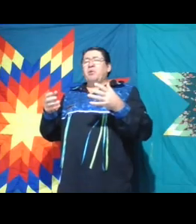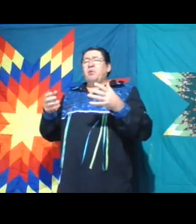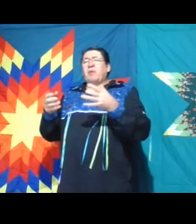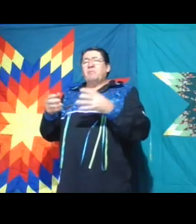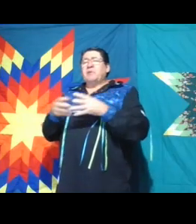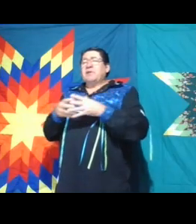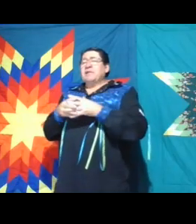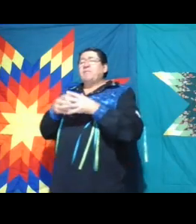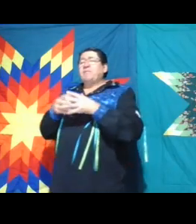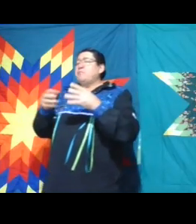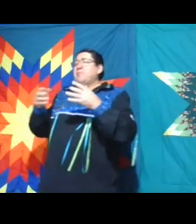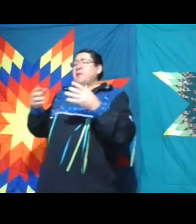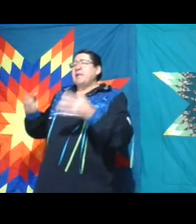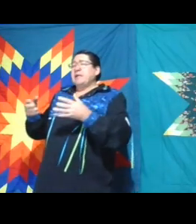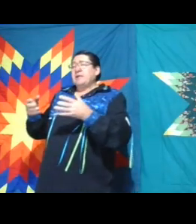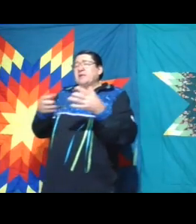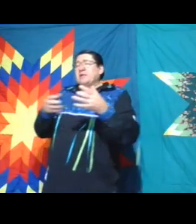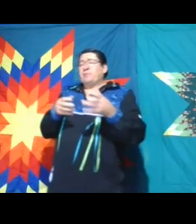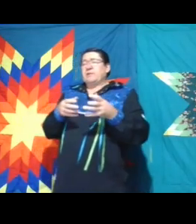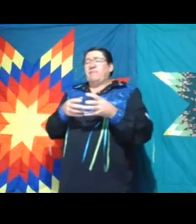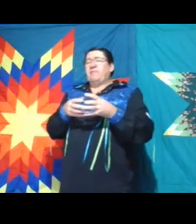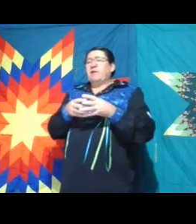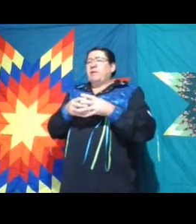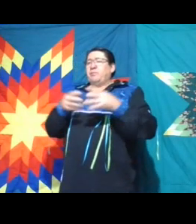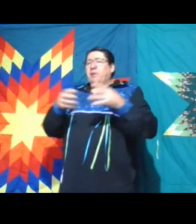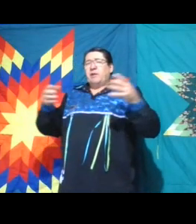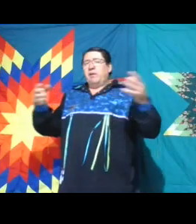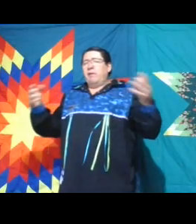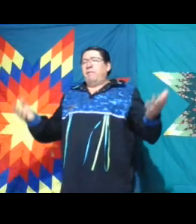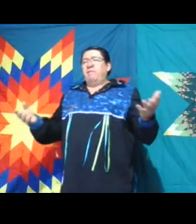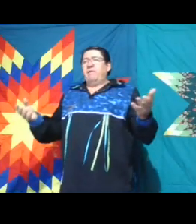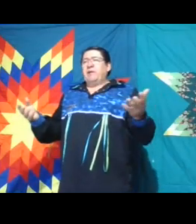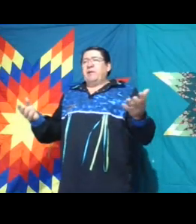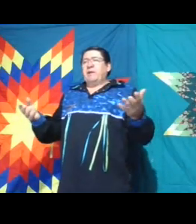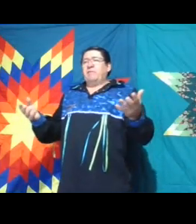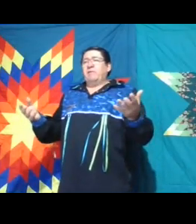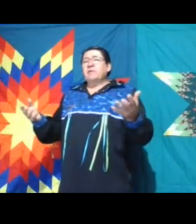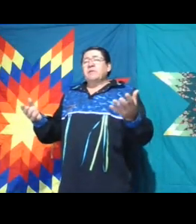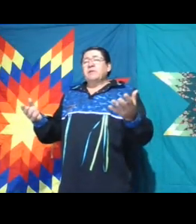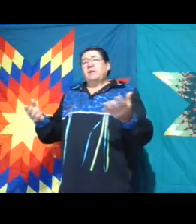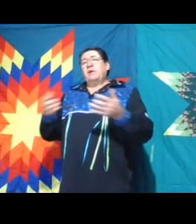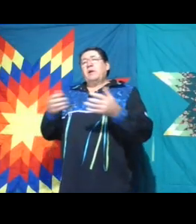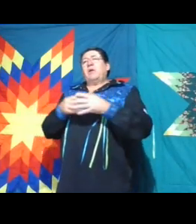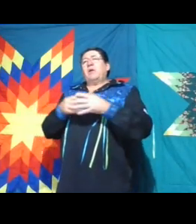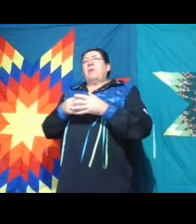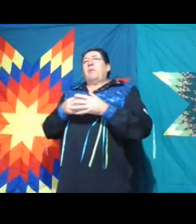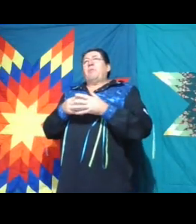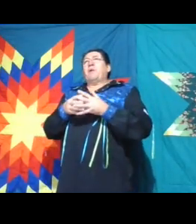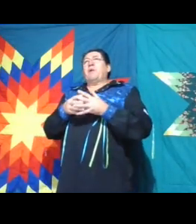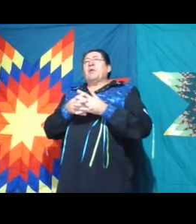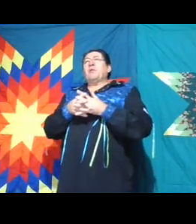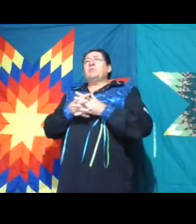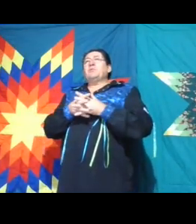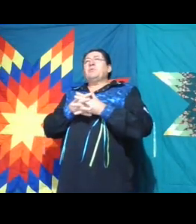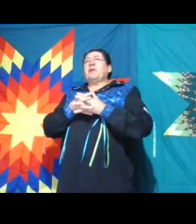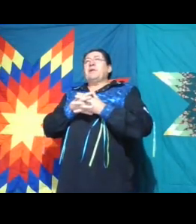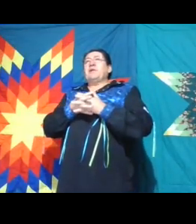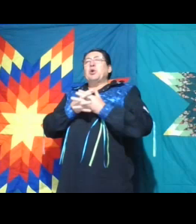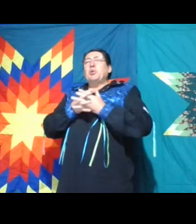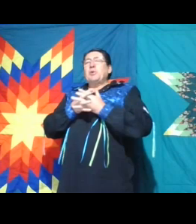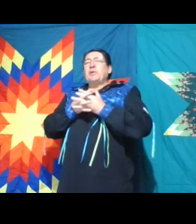mentorship program doesn't have to be Indigenous specific, it could be very diverse. But those